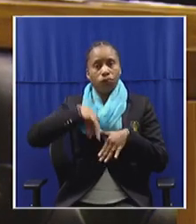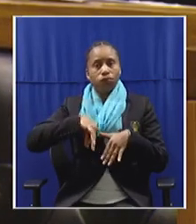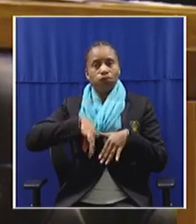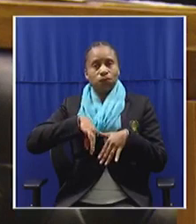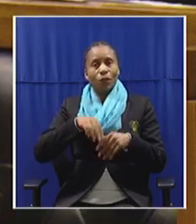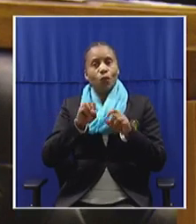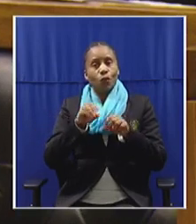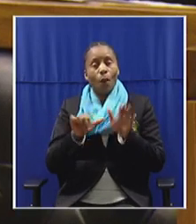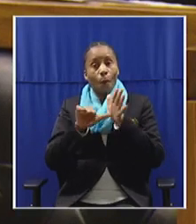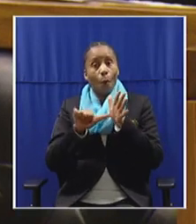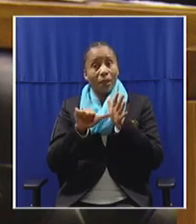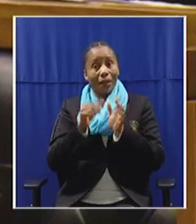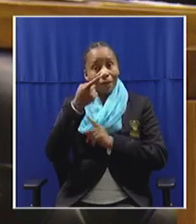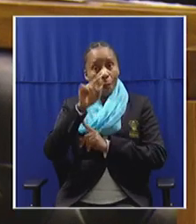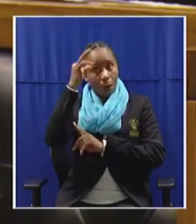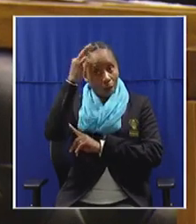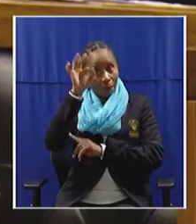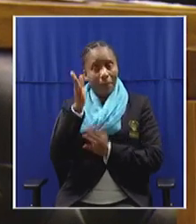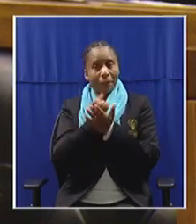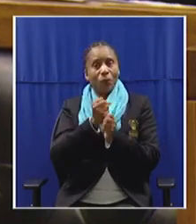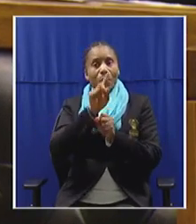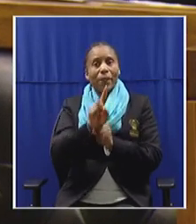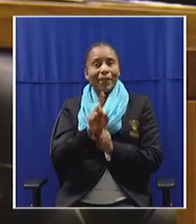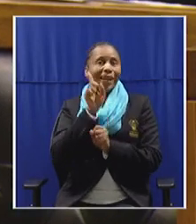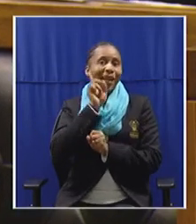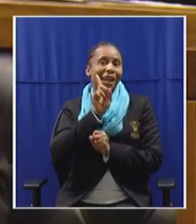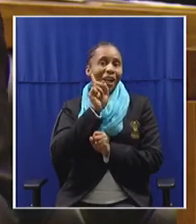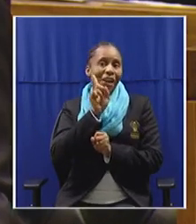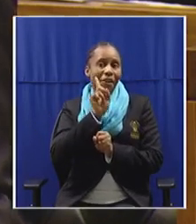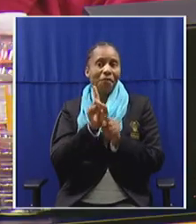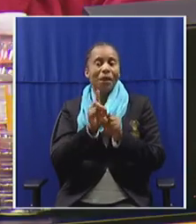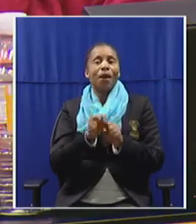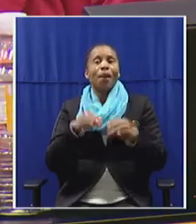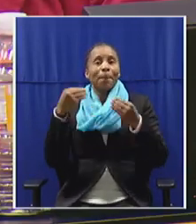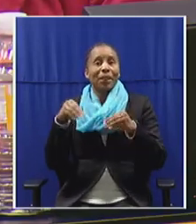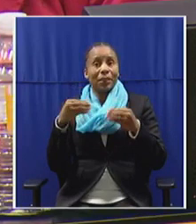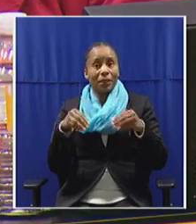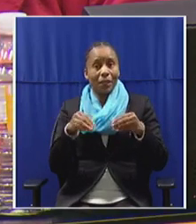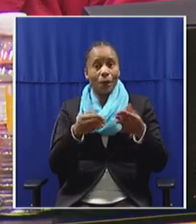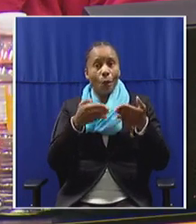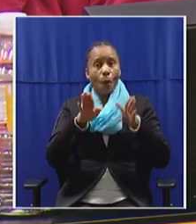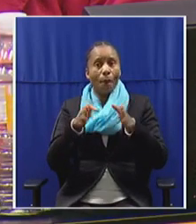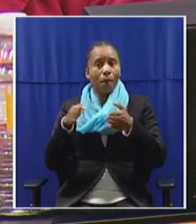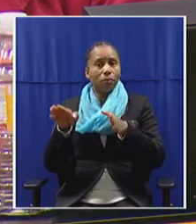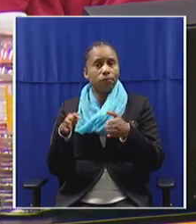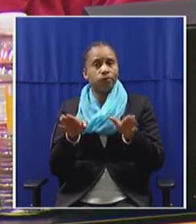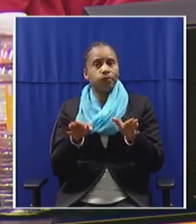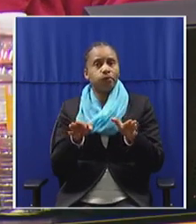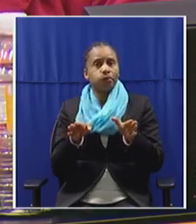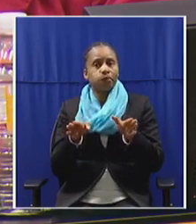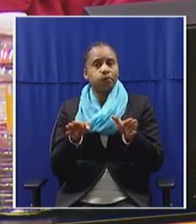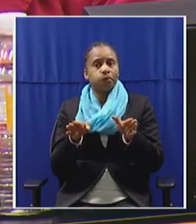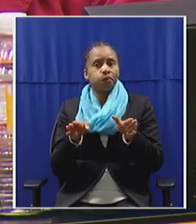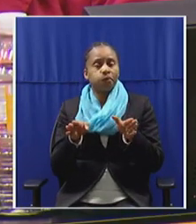for government to ensure that every business that is opened, some of their